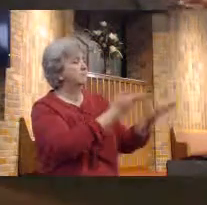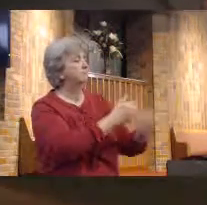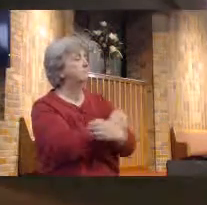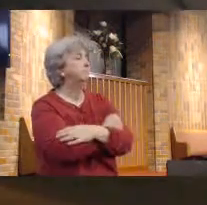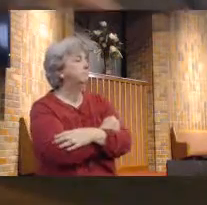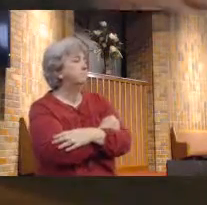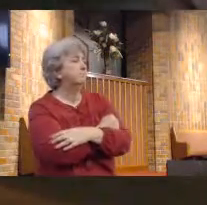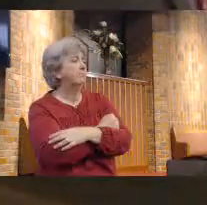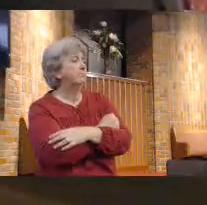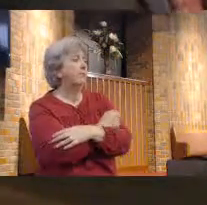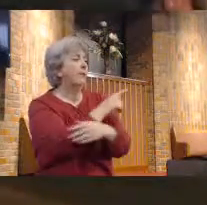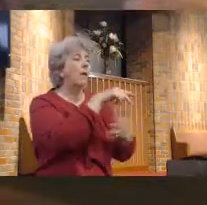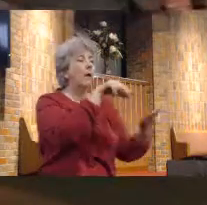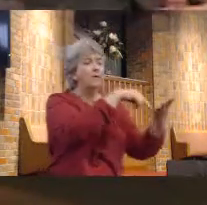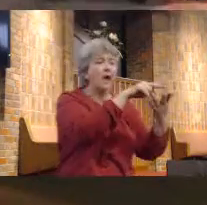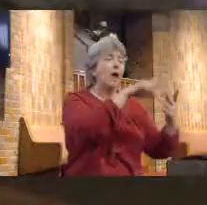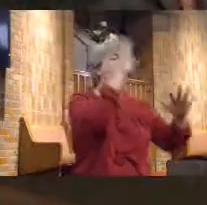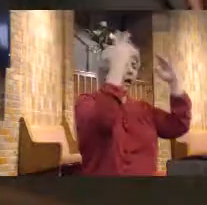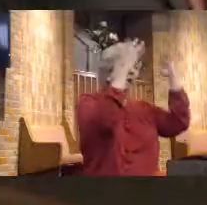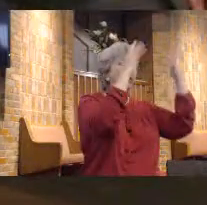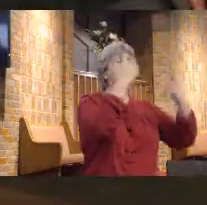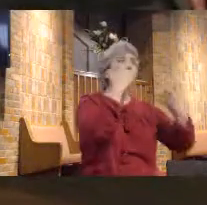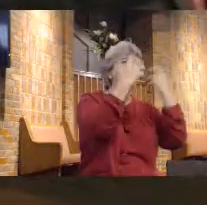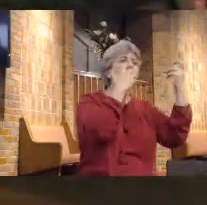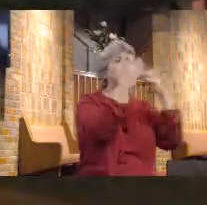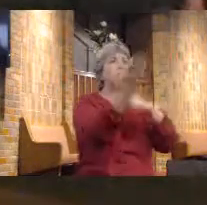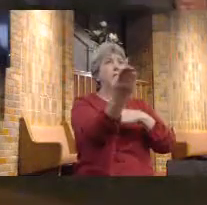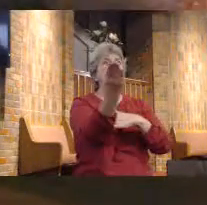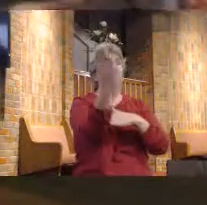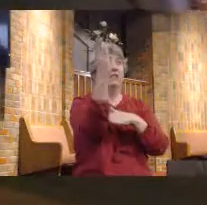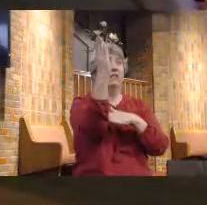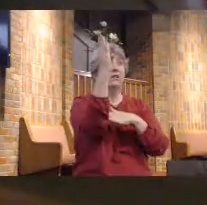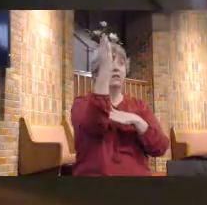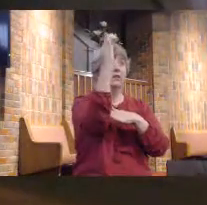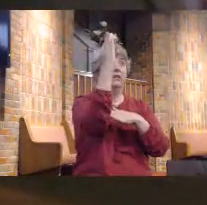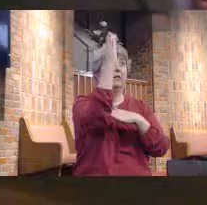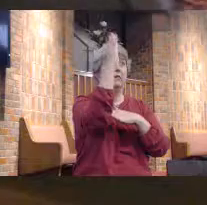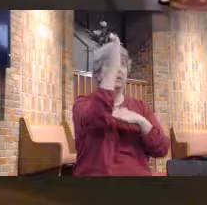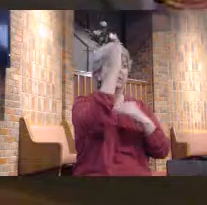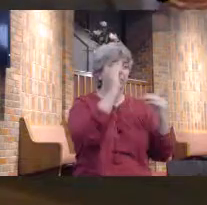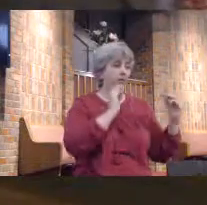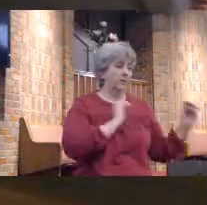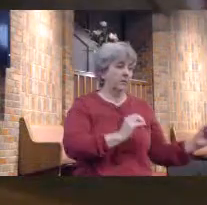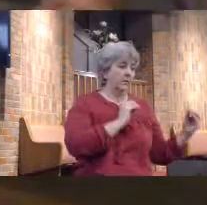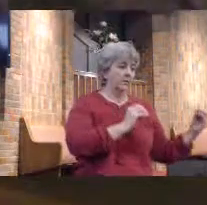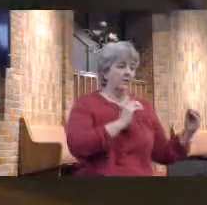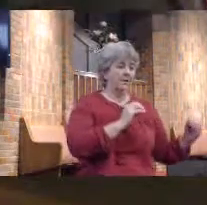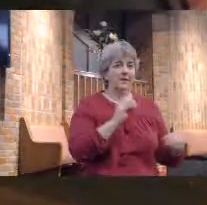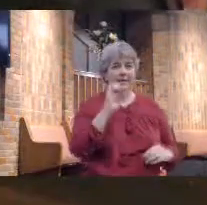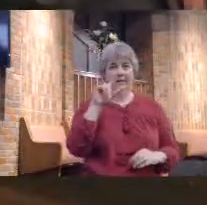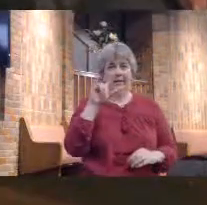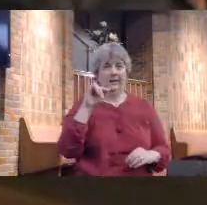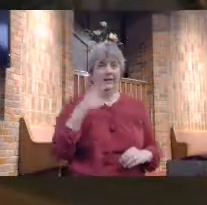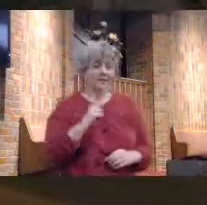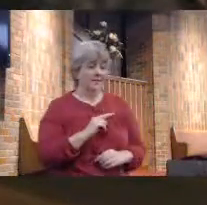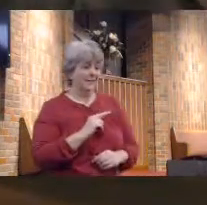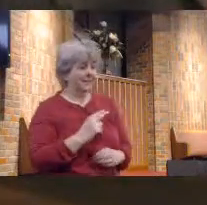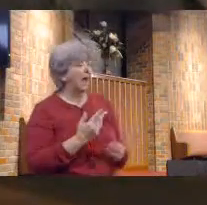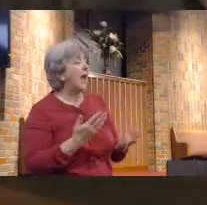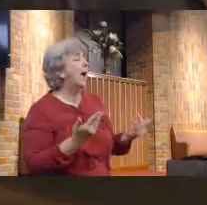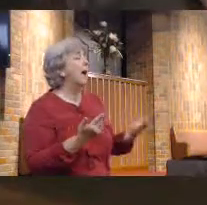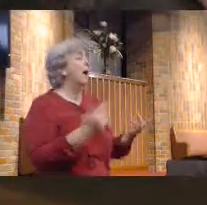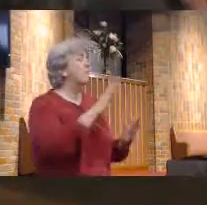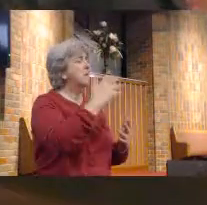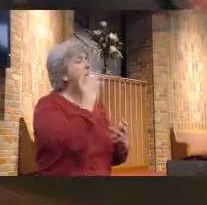of Baal dance and yell and scream. And about noon, hours later, Elijah starts taunting them. Hey, maybe you need to be a little